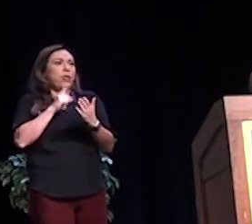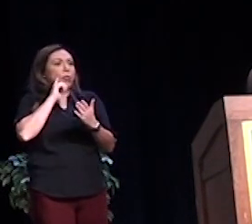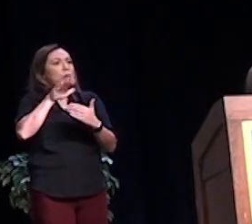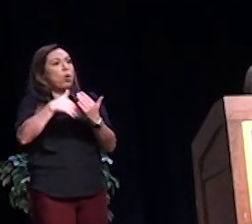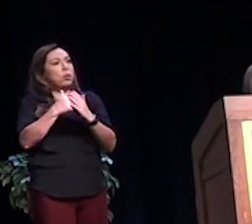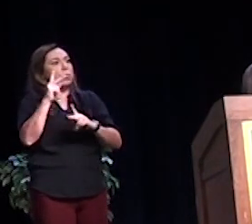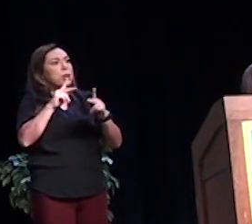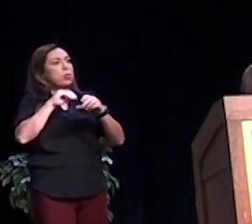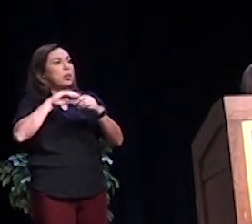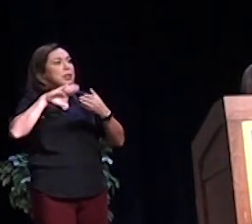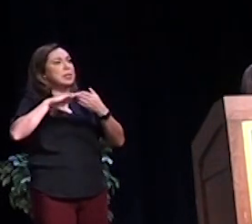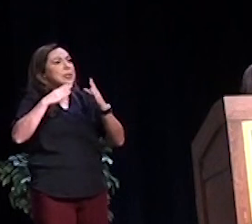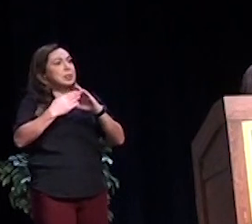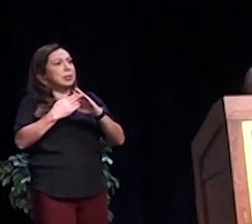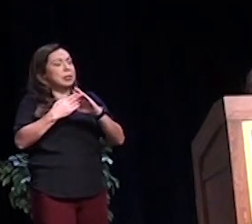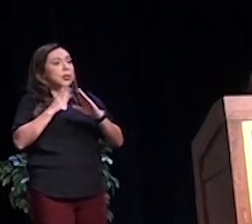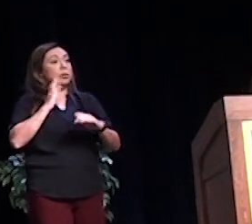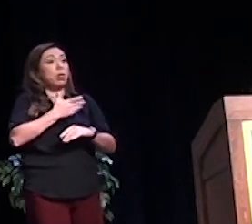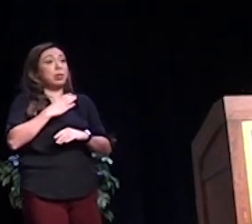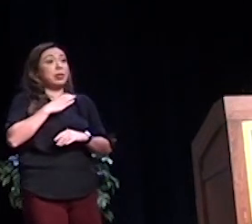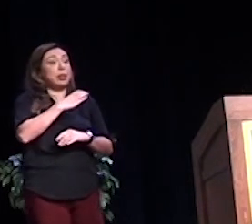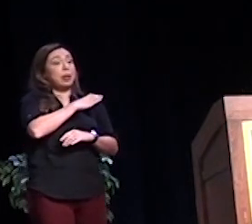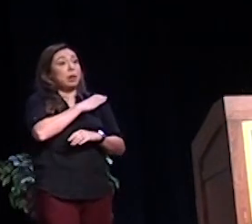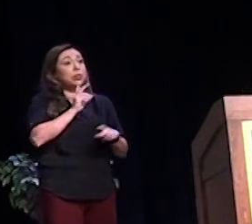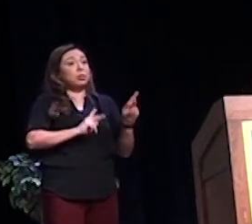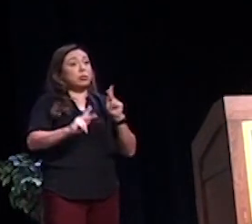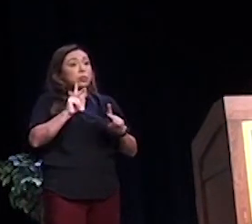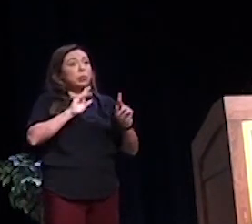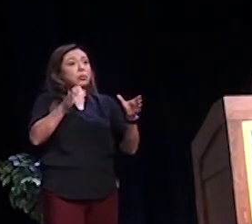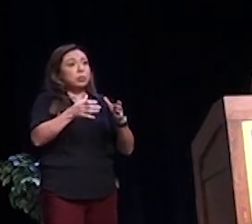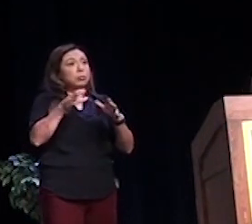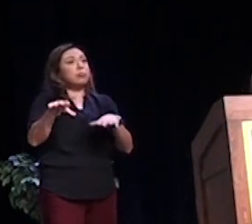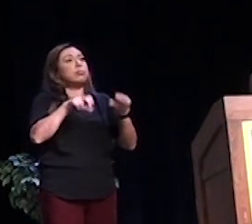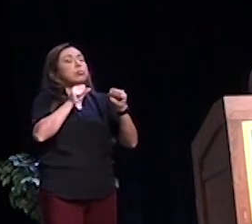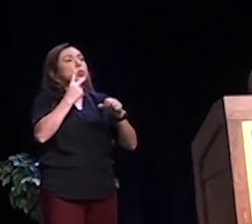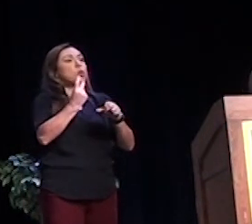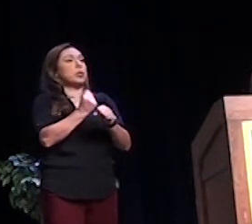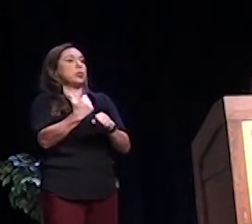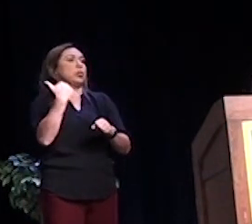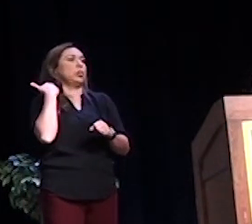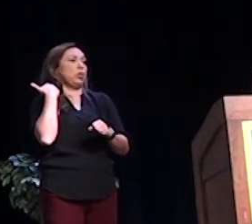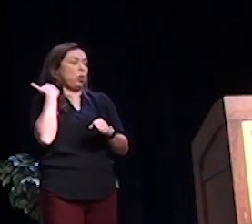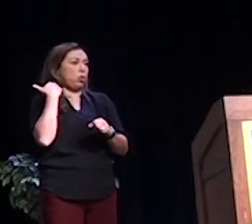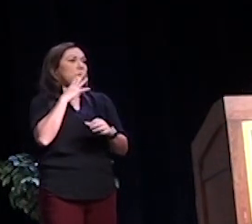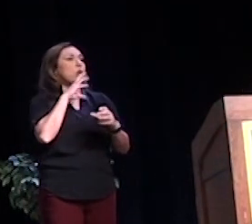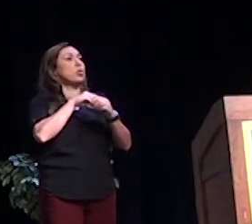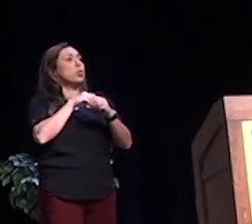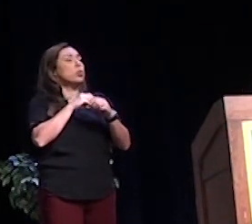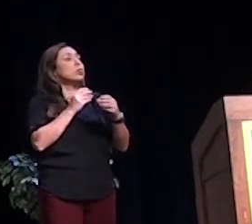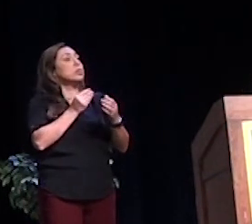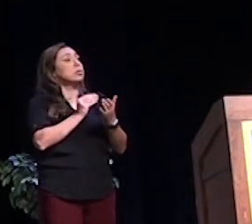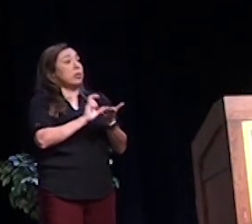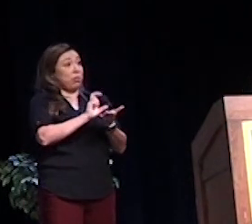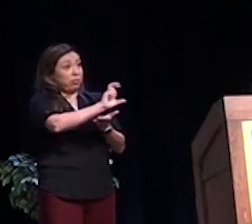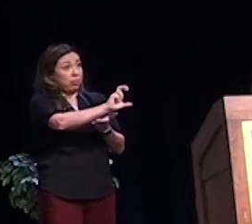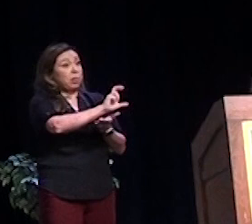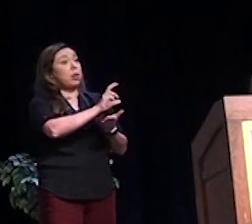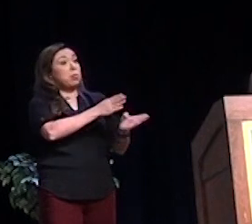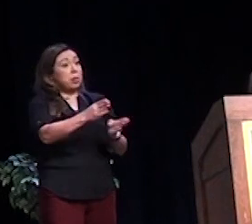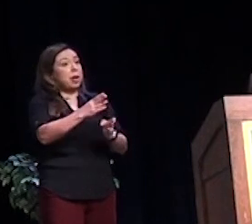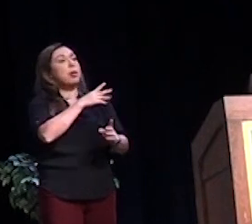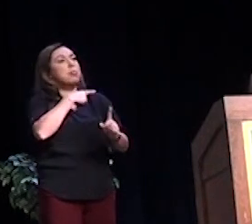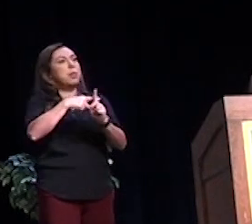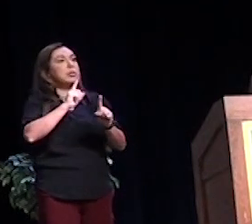city. It was officially adopted by our city council members 2 years ago, and it includes both a family plan and specific